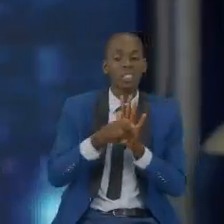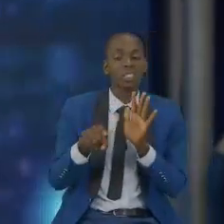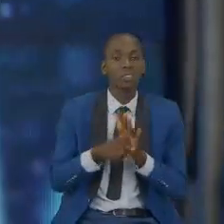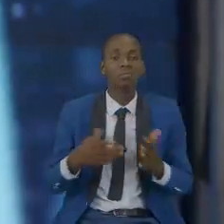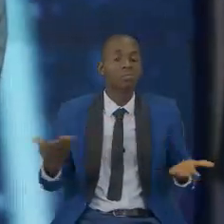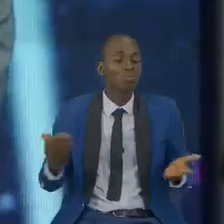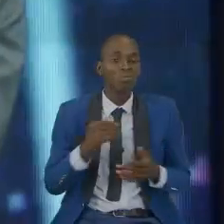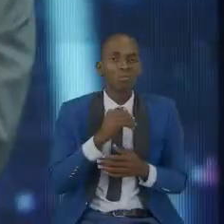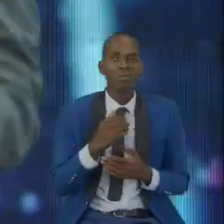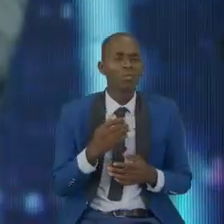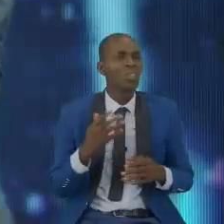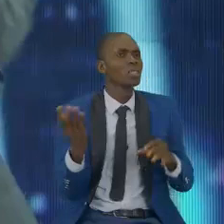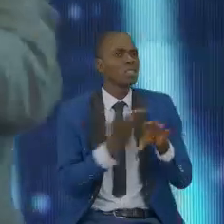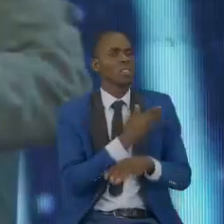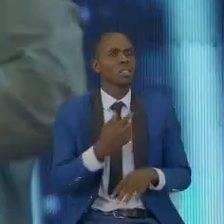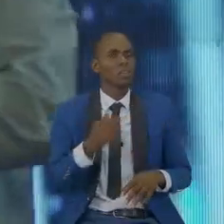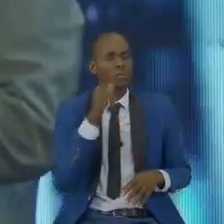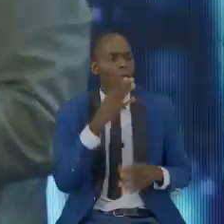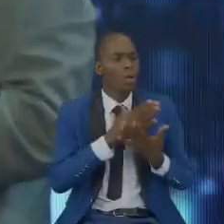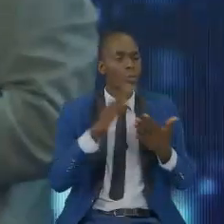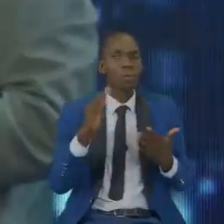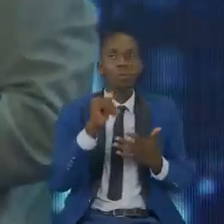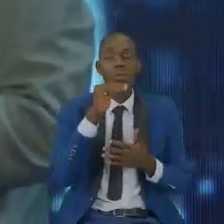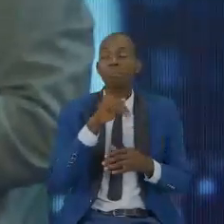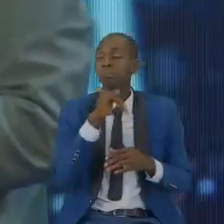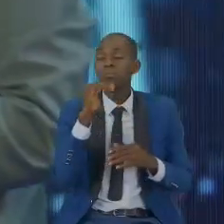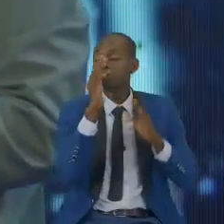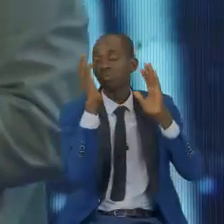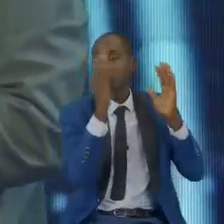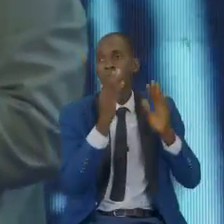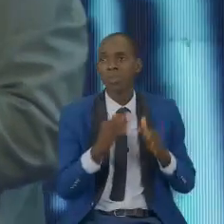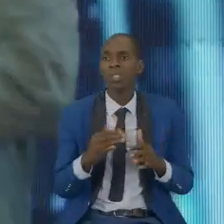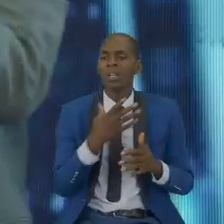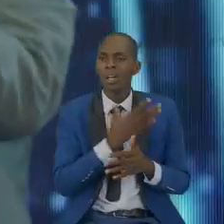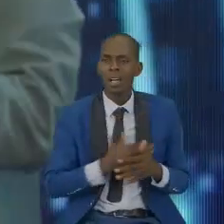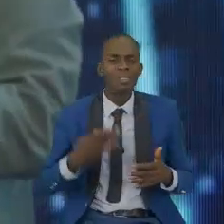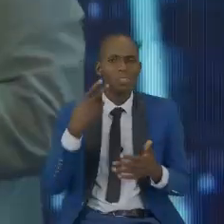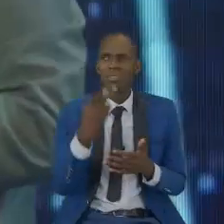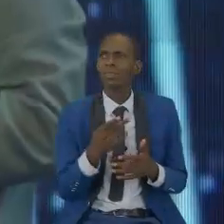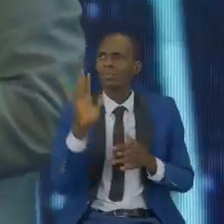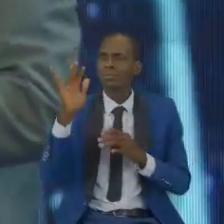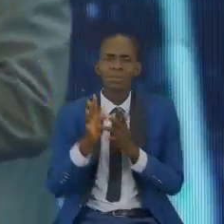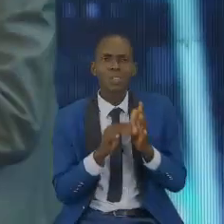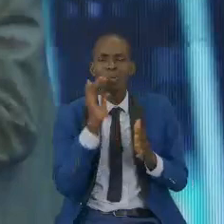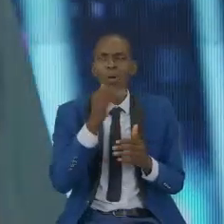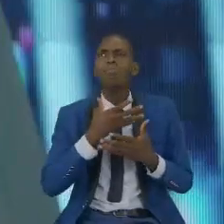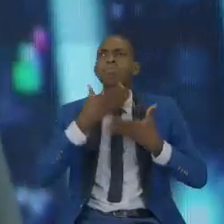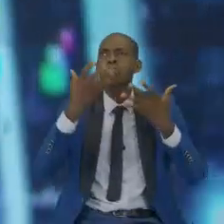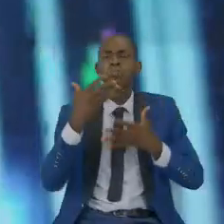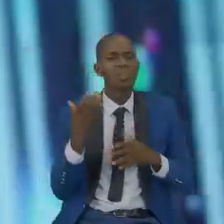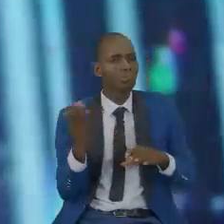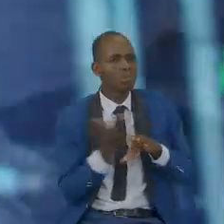away. Negative. She's crying. She's a noisy woman. Send her away. Negative. I'm